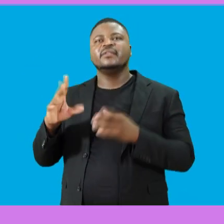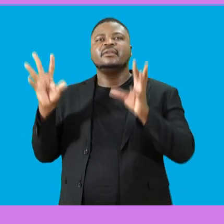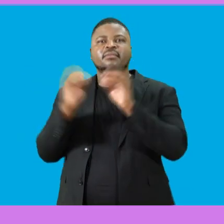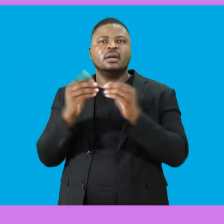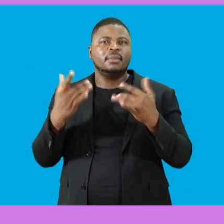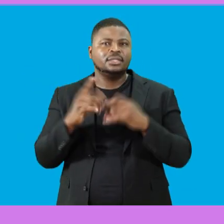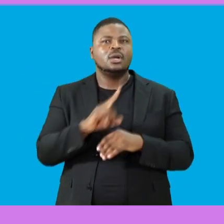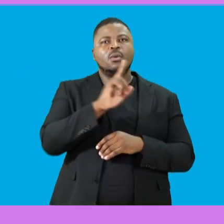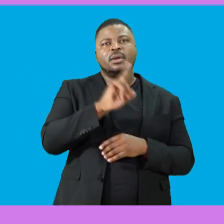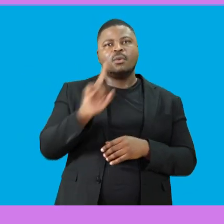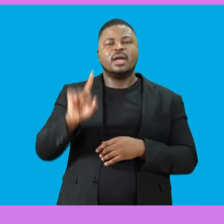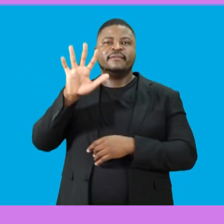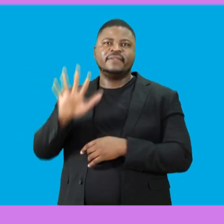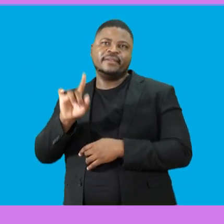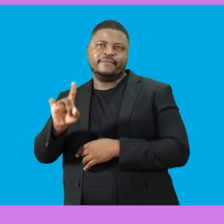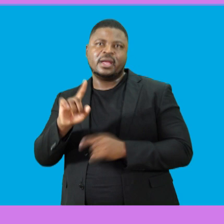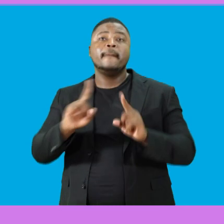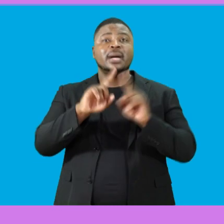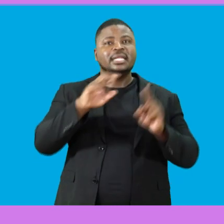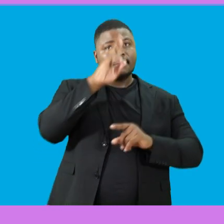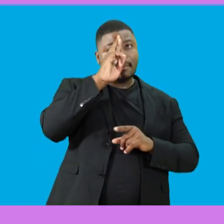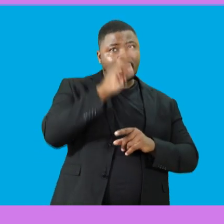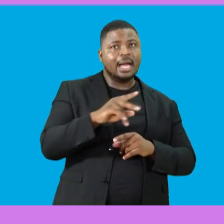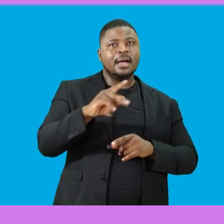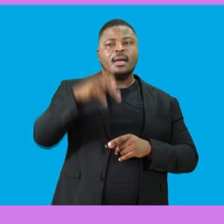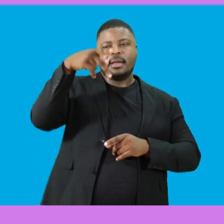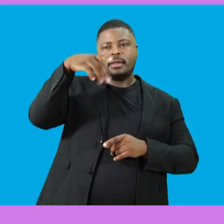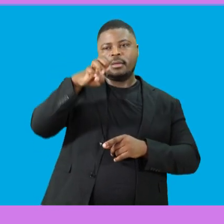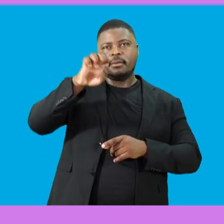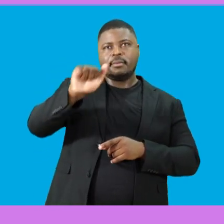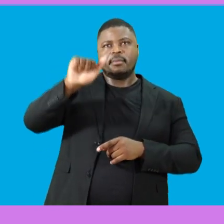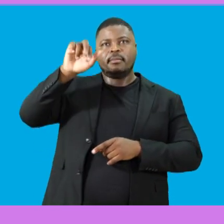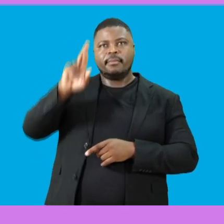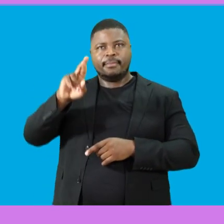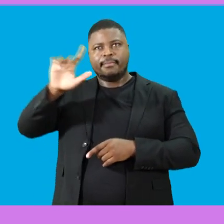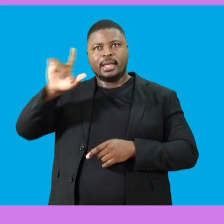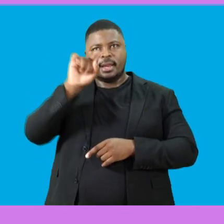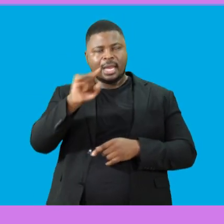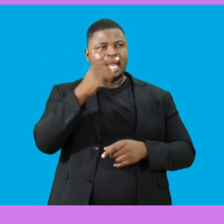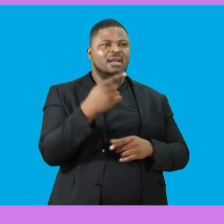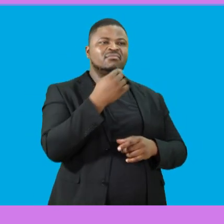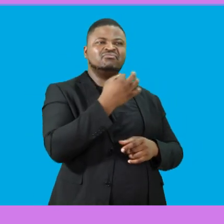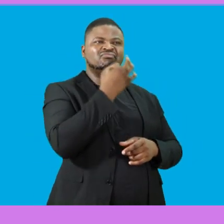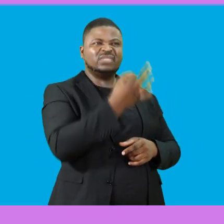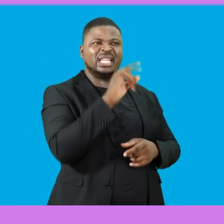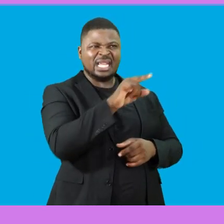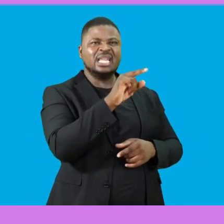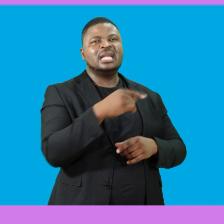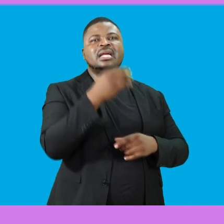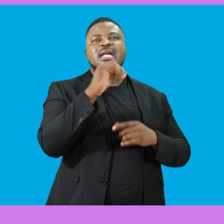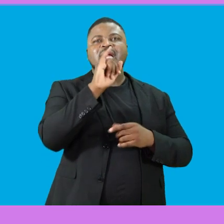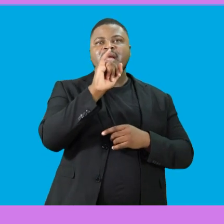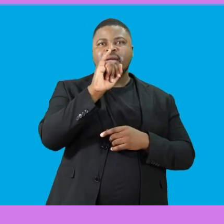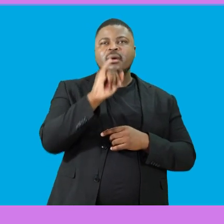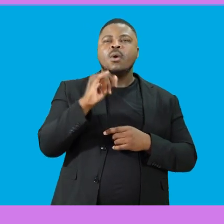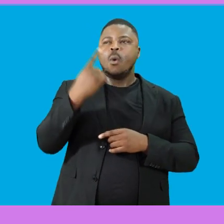gives us 115. Now remember, Pearl's claim was that Since a bus can only carry 65, she was claiming